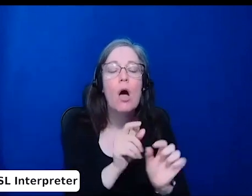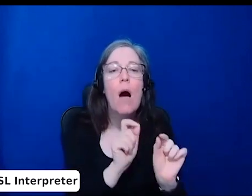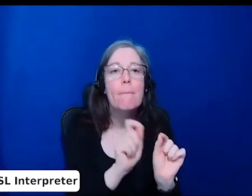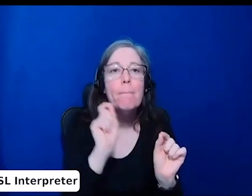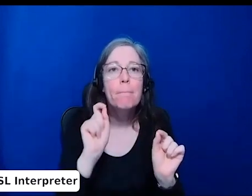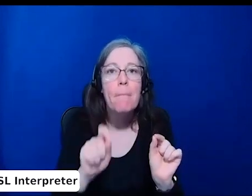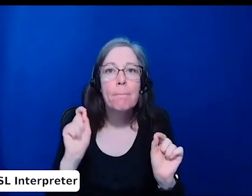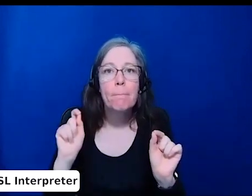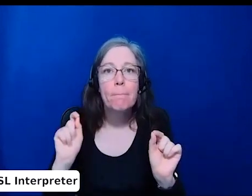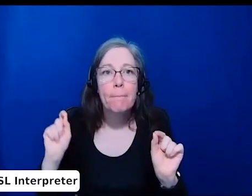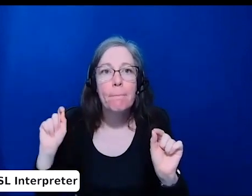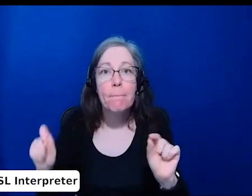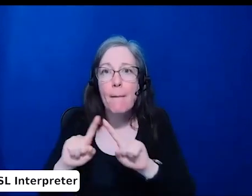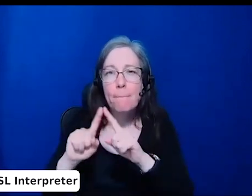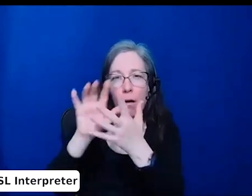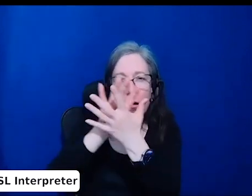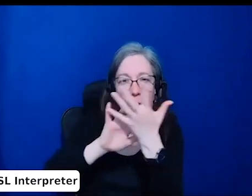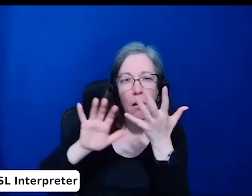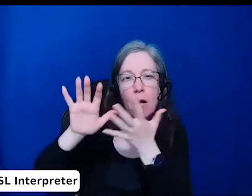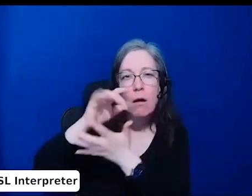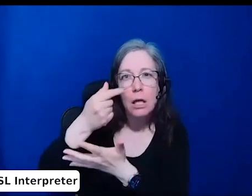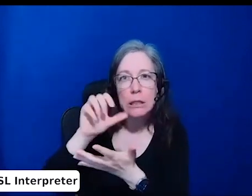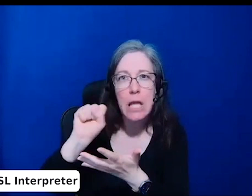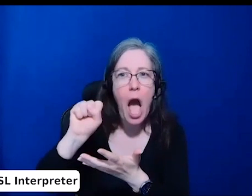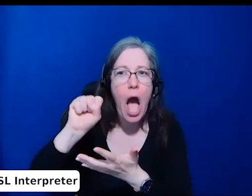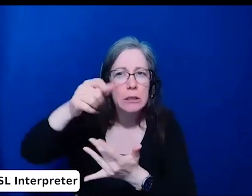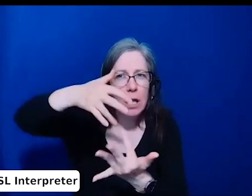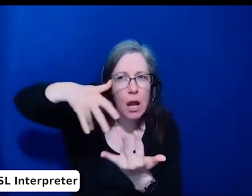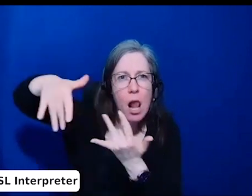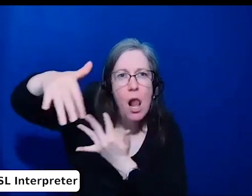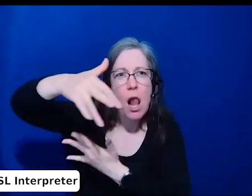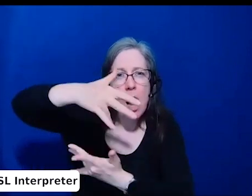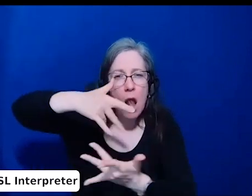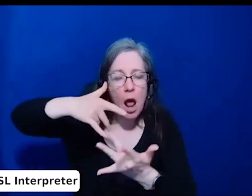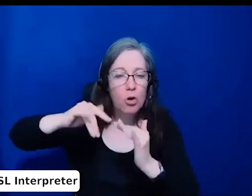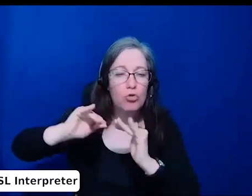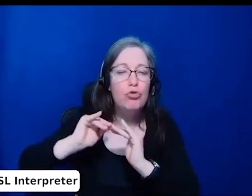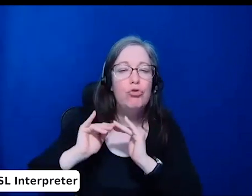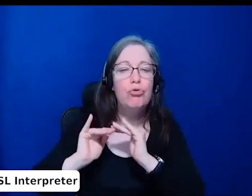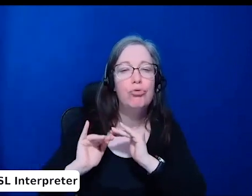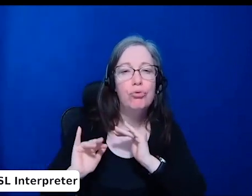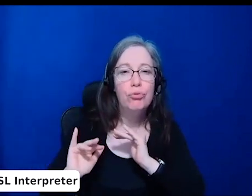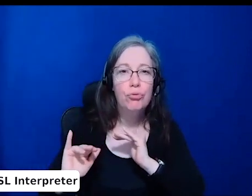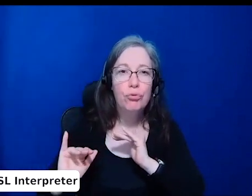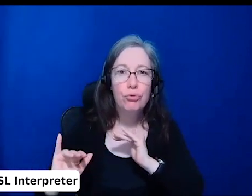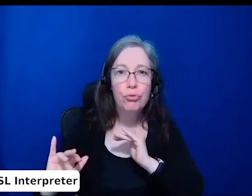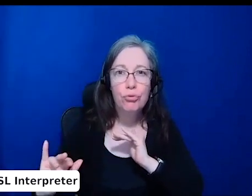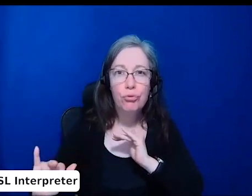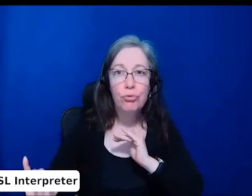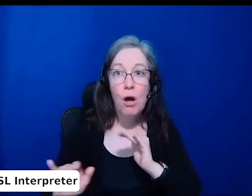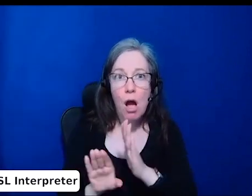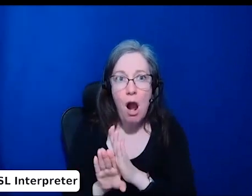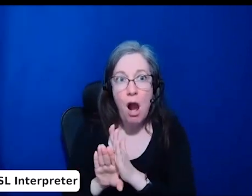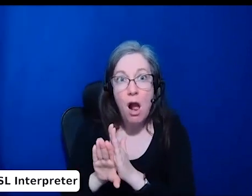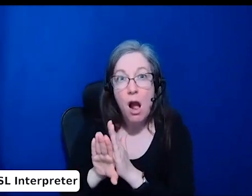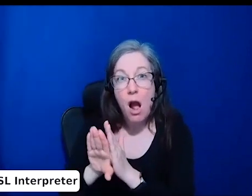evolving drone. The crescendo happens when we reach the bright region to the lower right of the image. This is